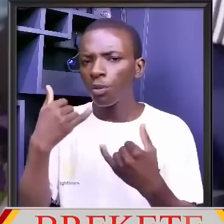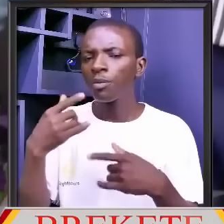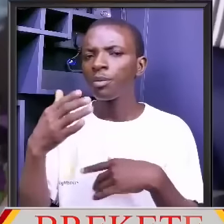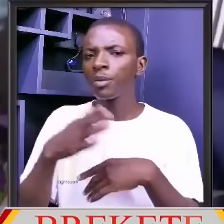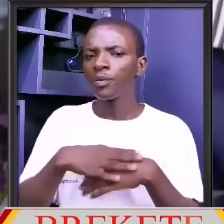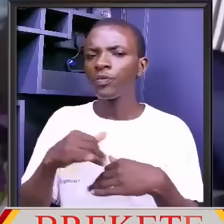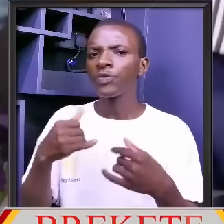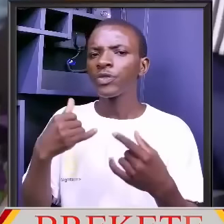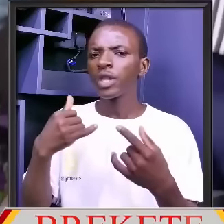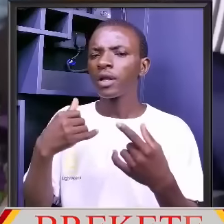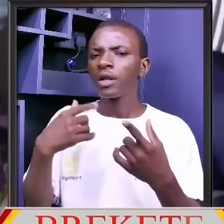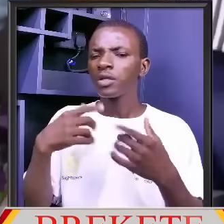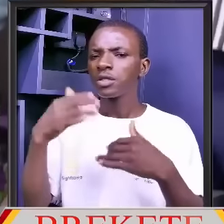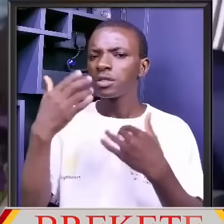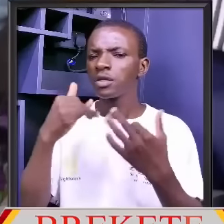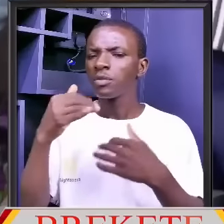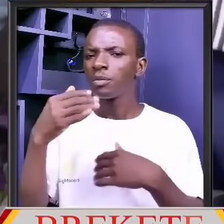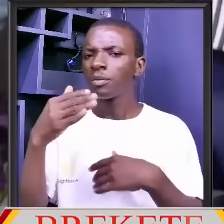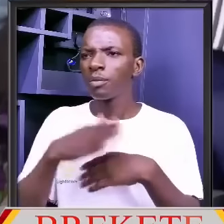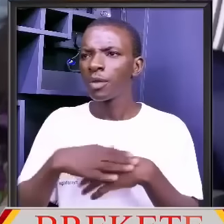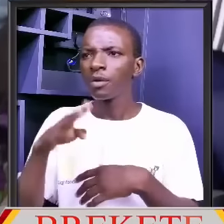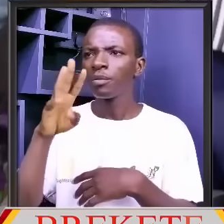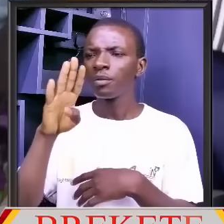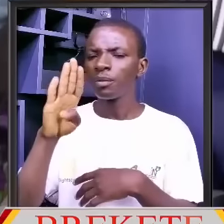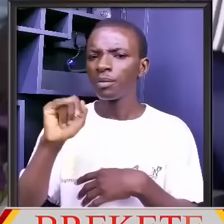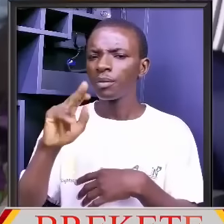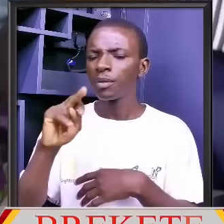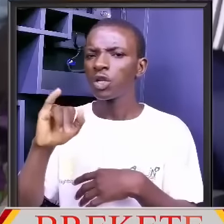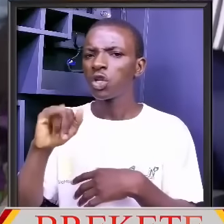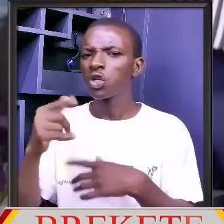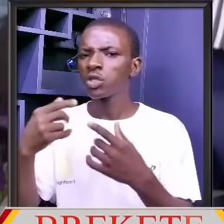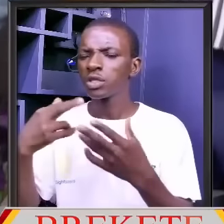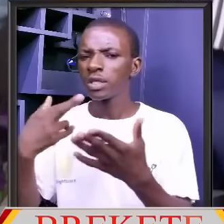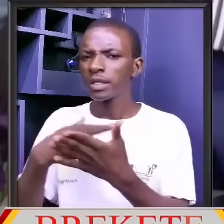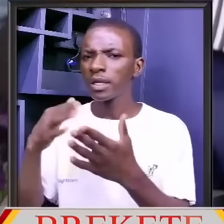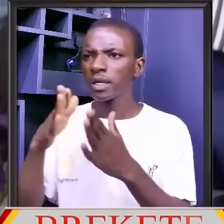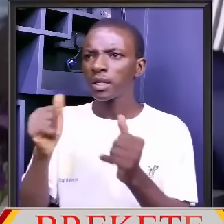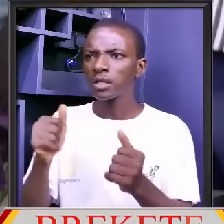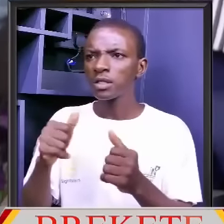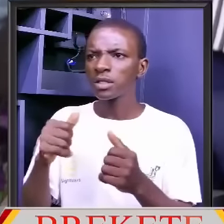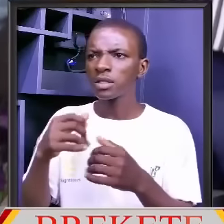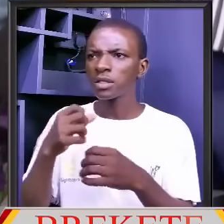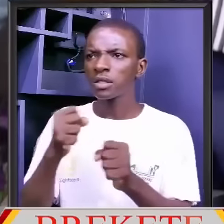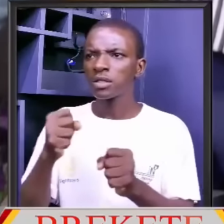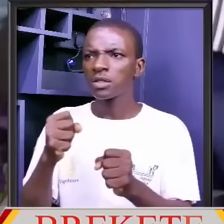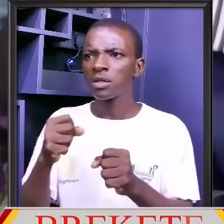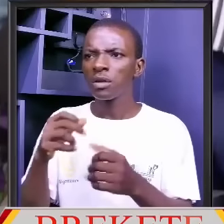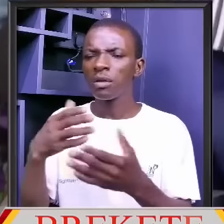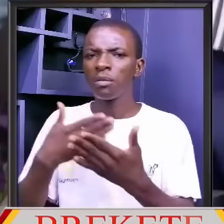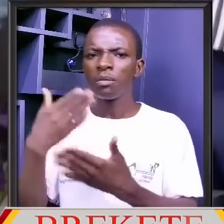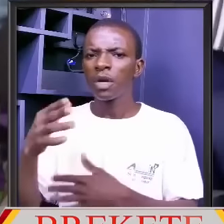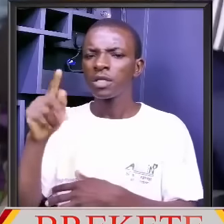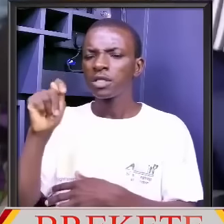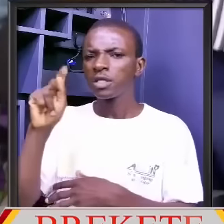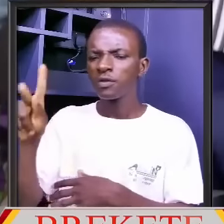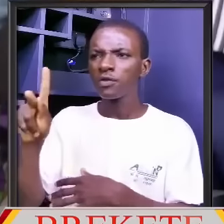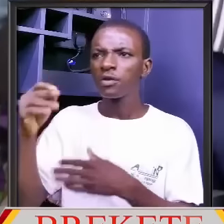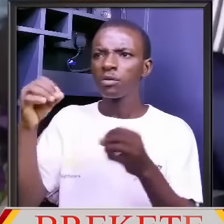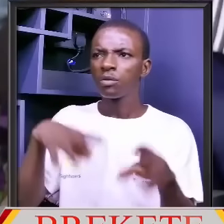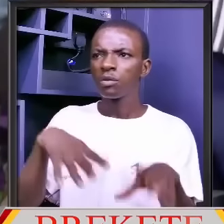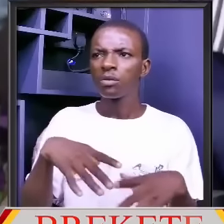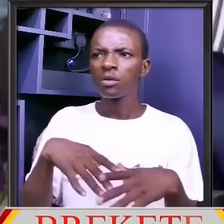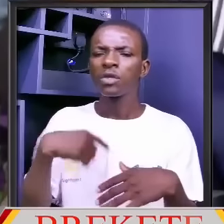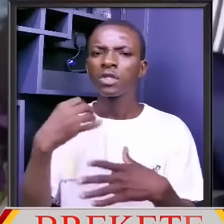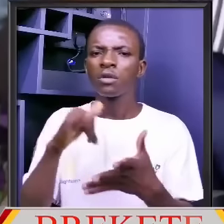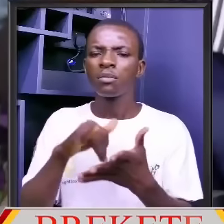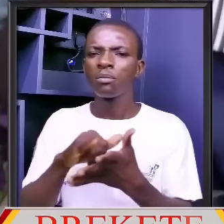can't company. Where it take company? He say I don't rent house. I rent self-contain. I buy television put. He can't